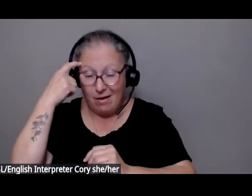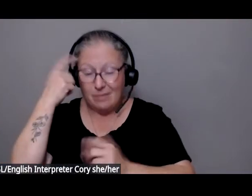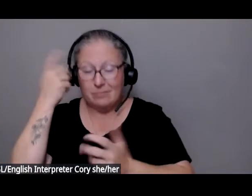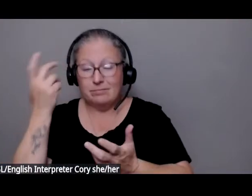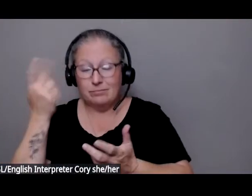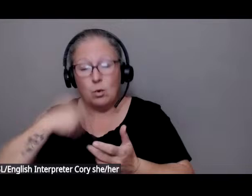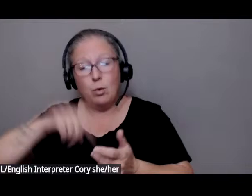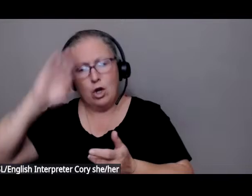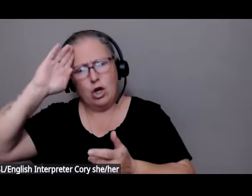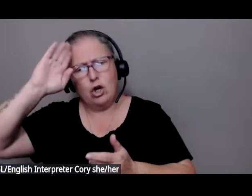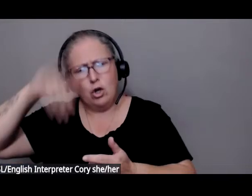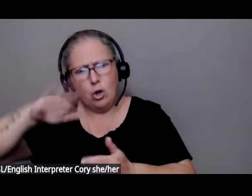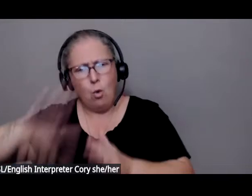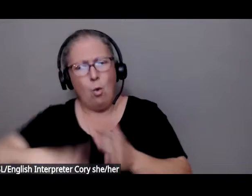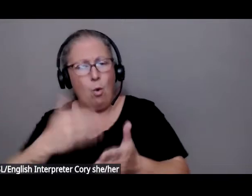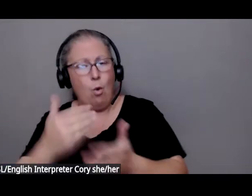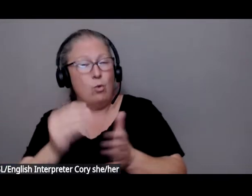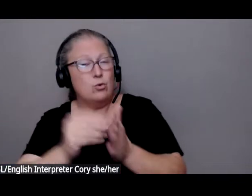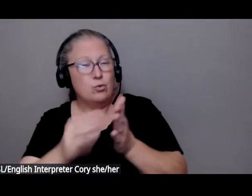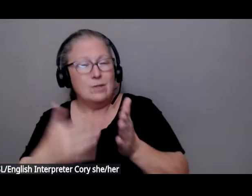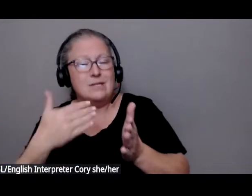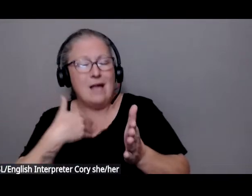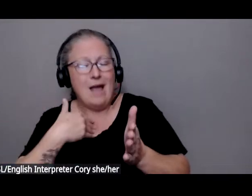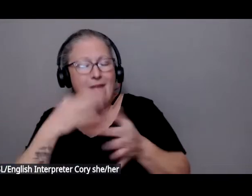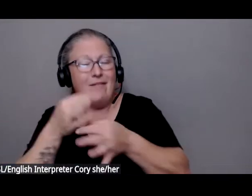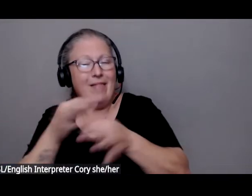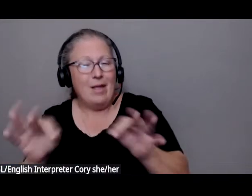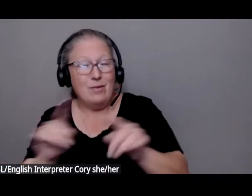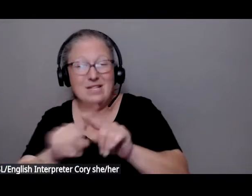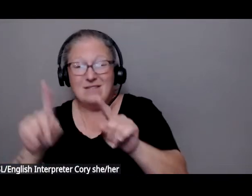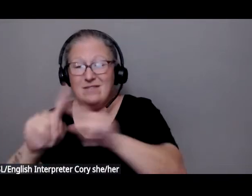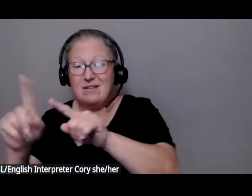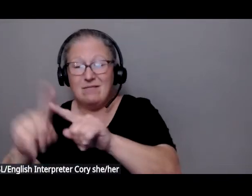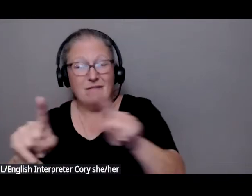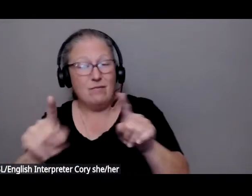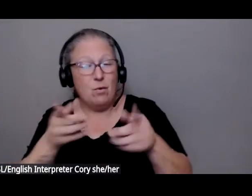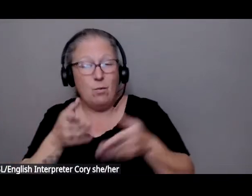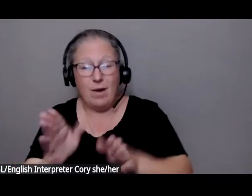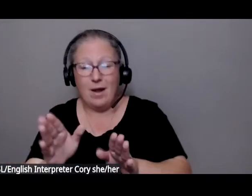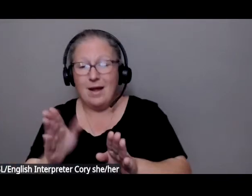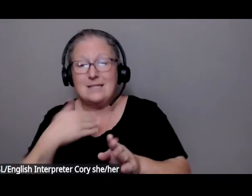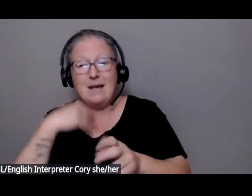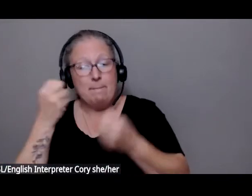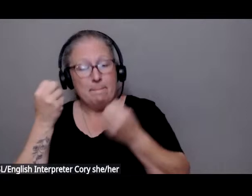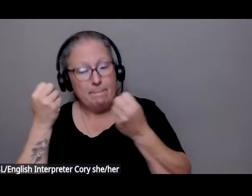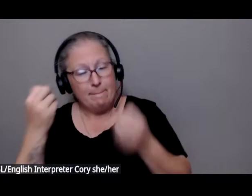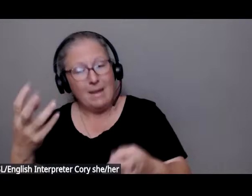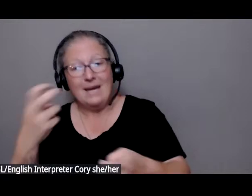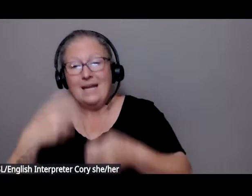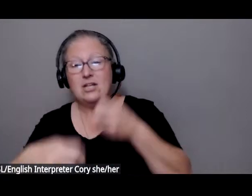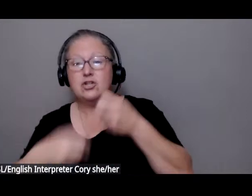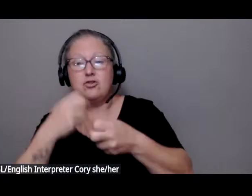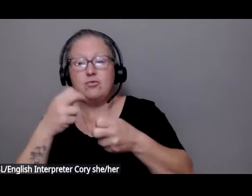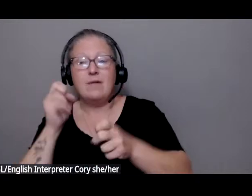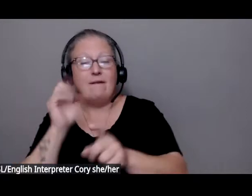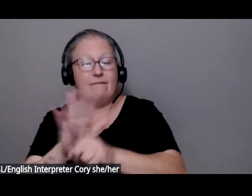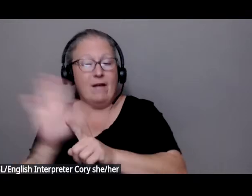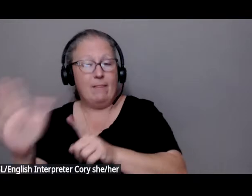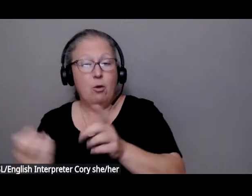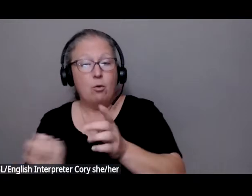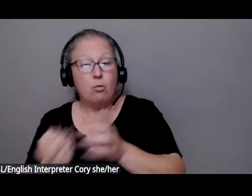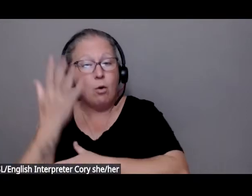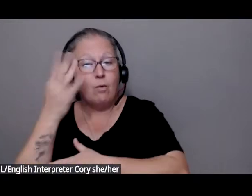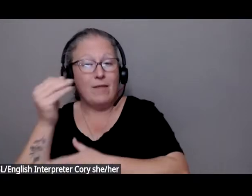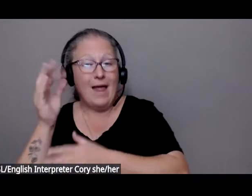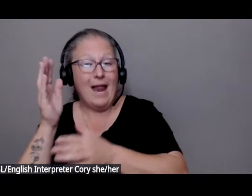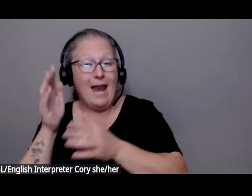We know that all students acquire language at different rates and that there are many issues that affect our students' growth and language